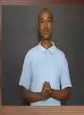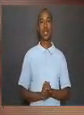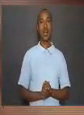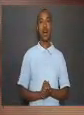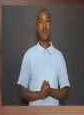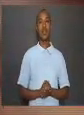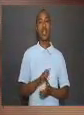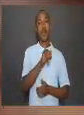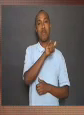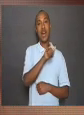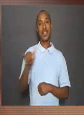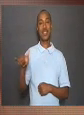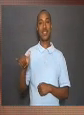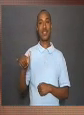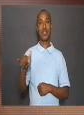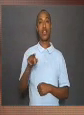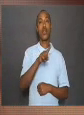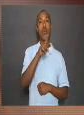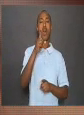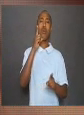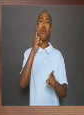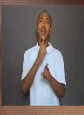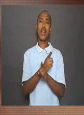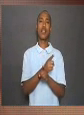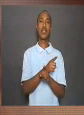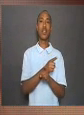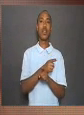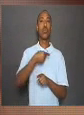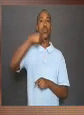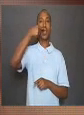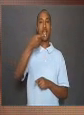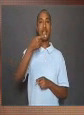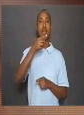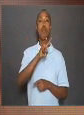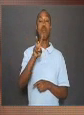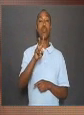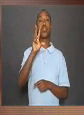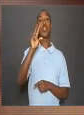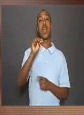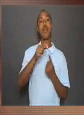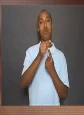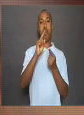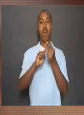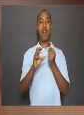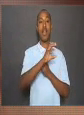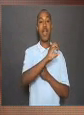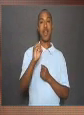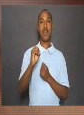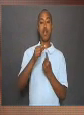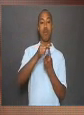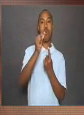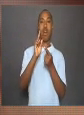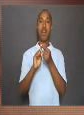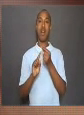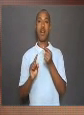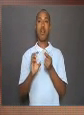As a comparison, you were correct to say that both nonpolar and